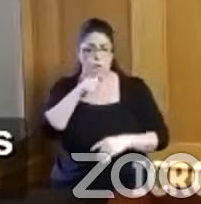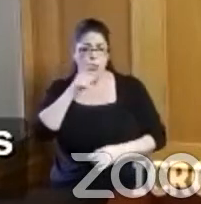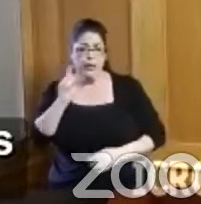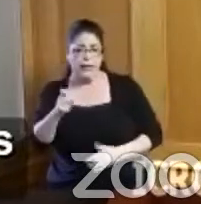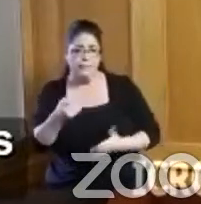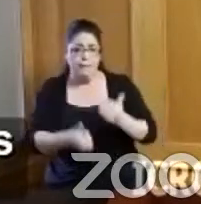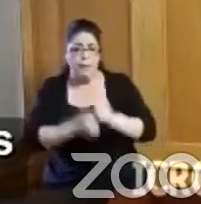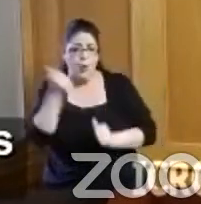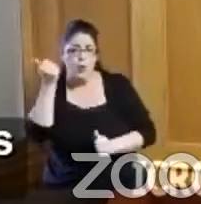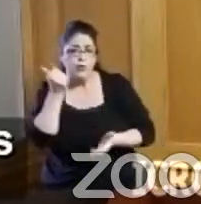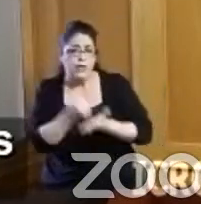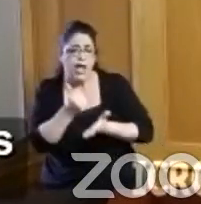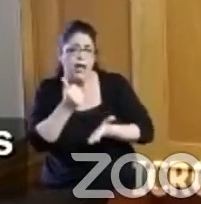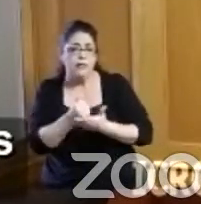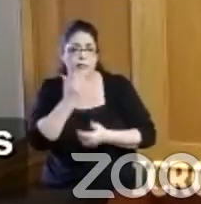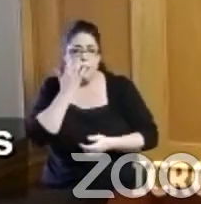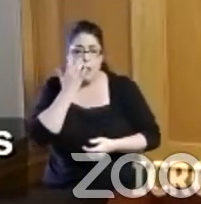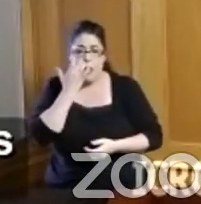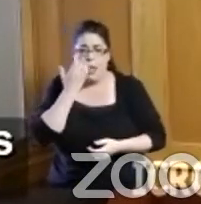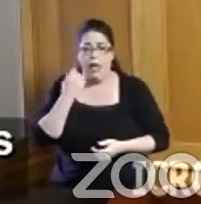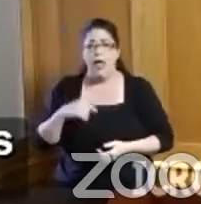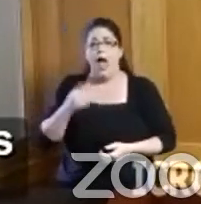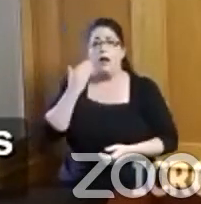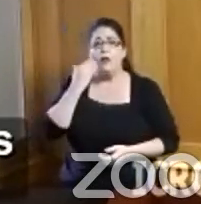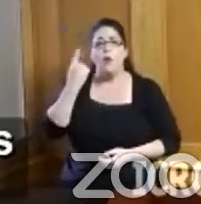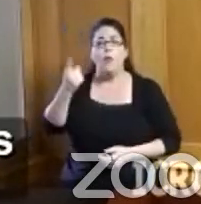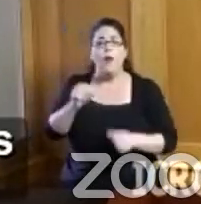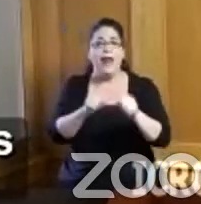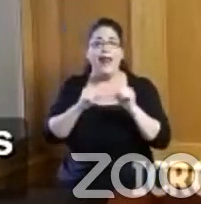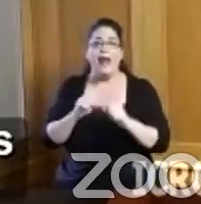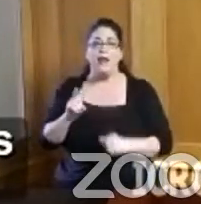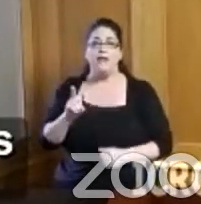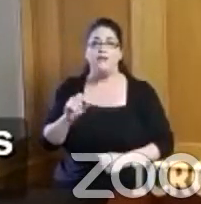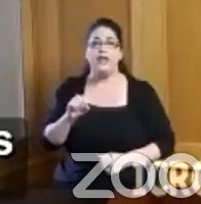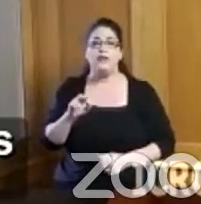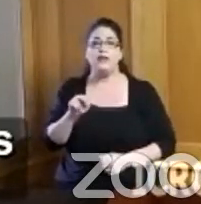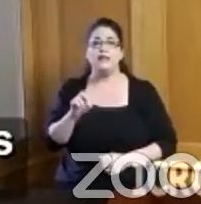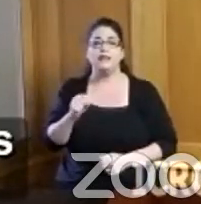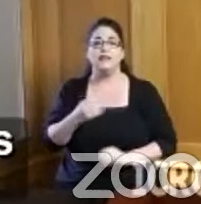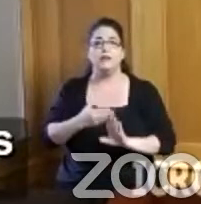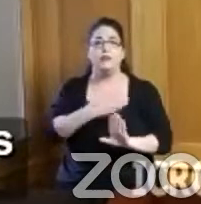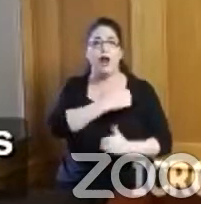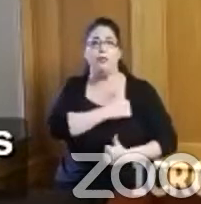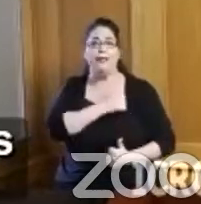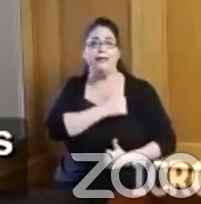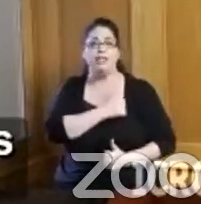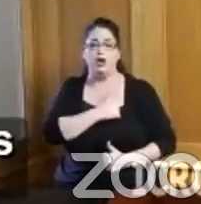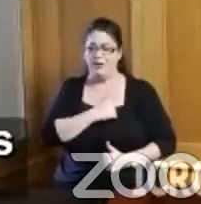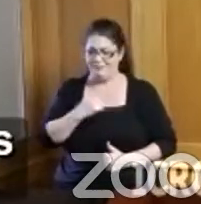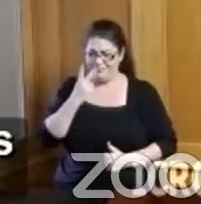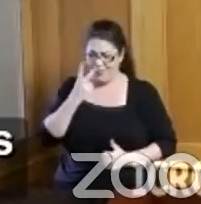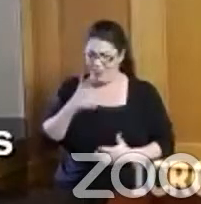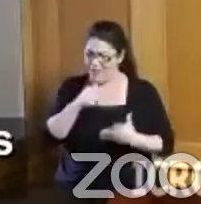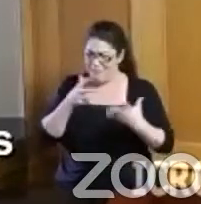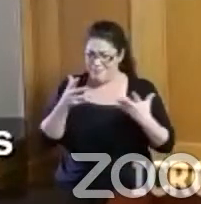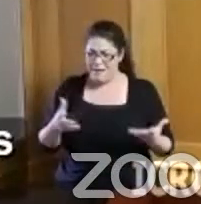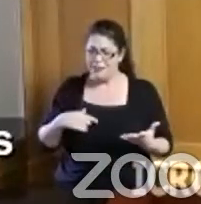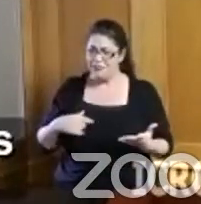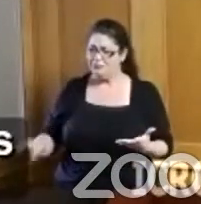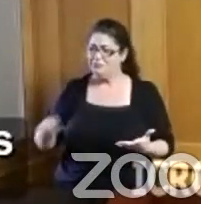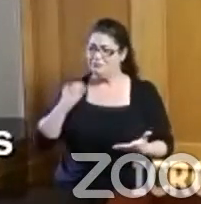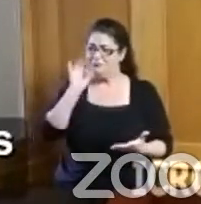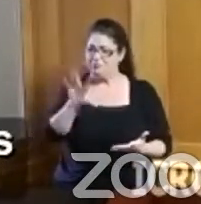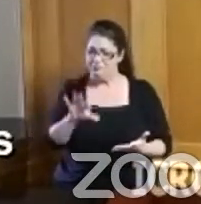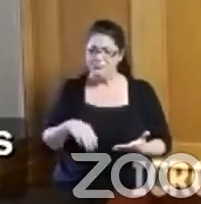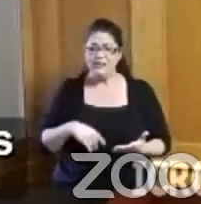the most help. I know there was one area, the veterans, and I didn't see a lot in there for veterans, so I kind of threw that out also,